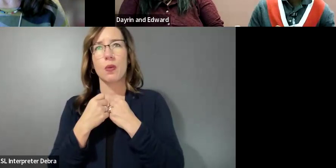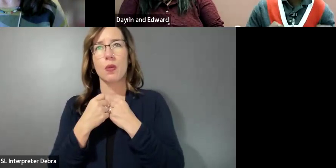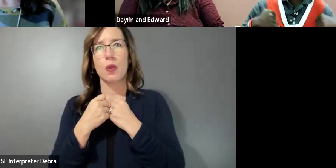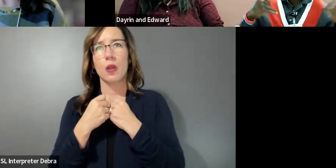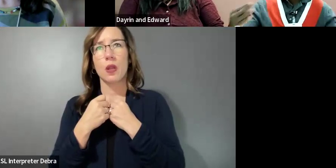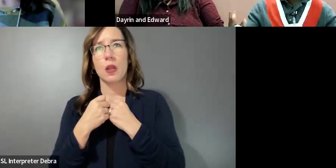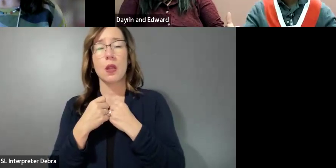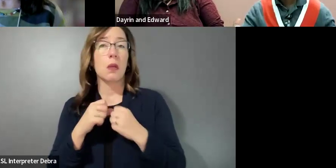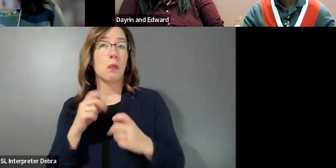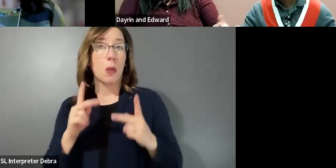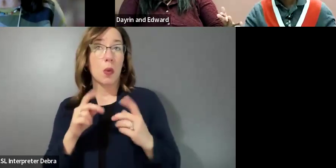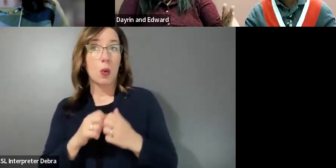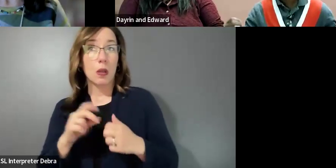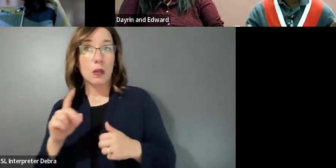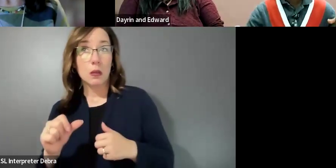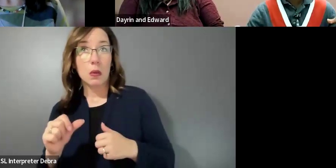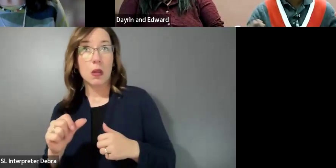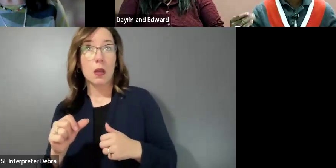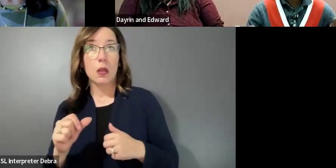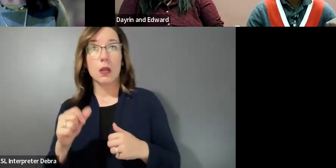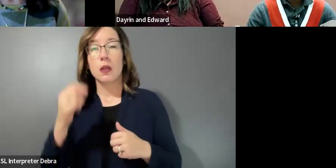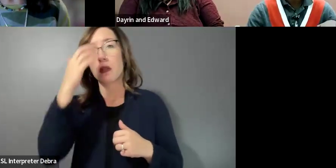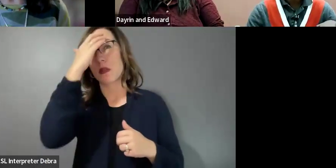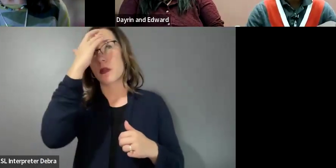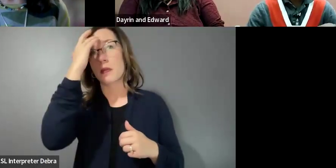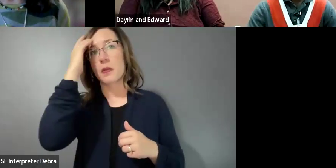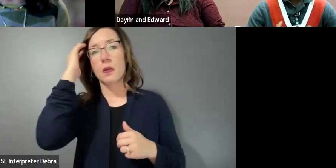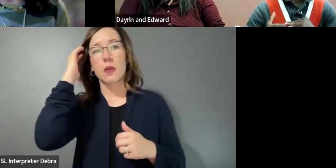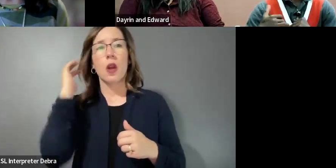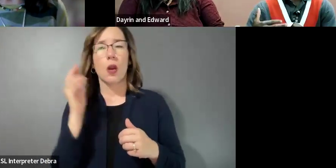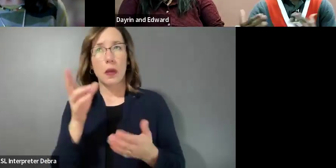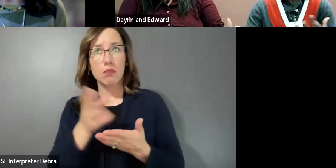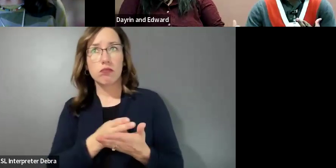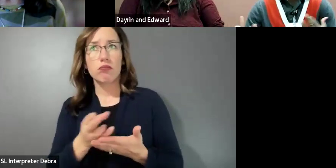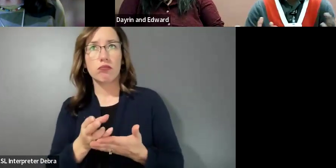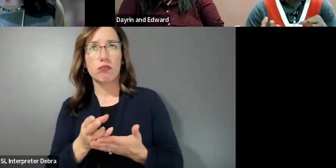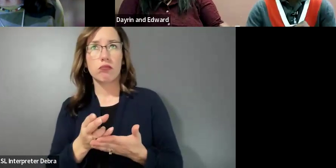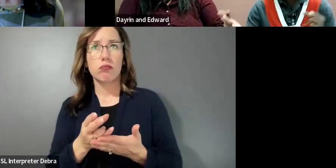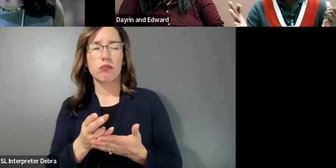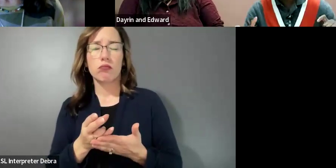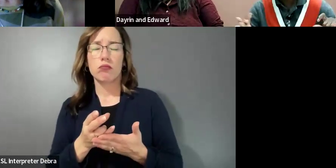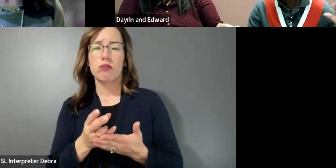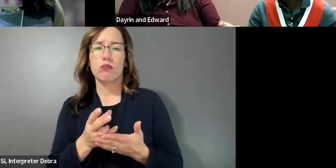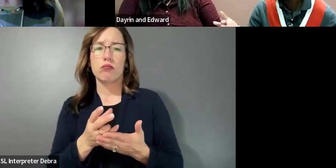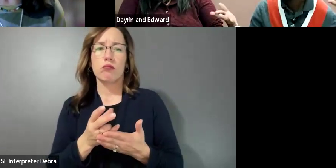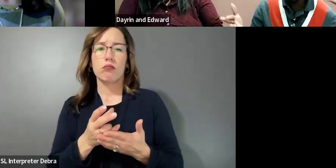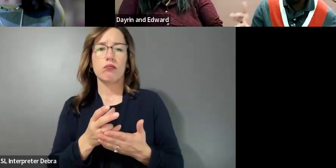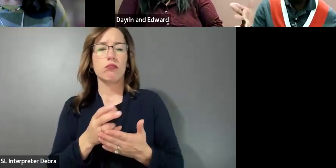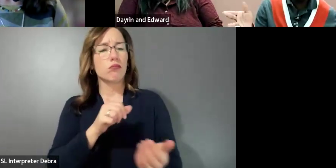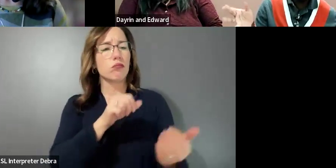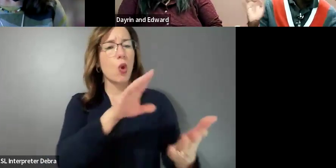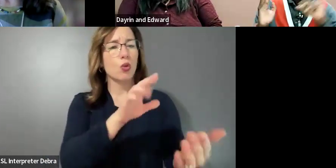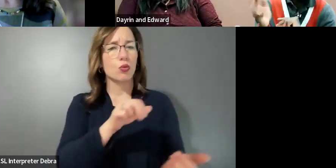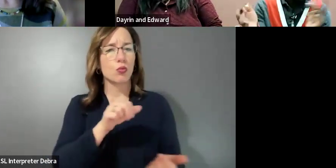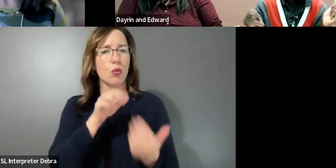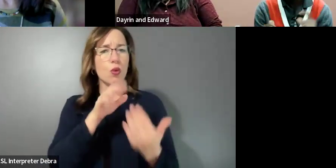as people with disability or as people in general. So we should treat each other the same way as